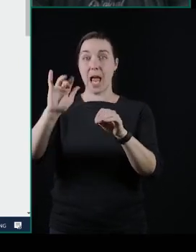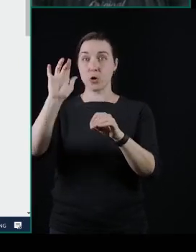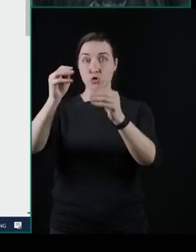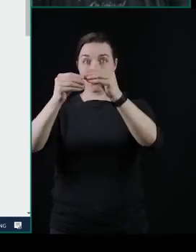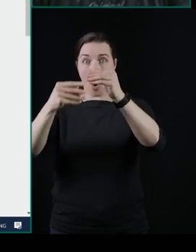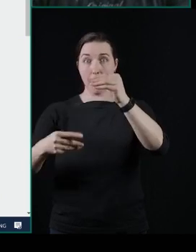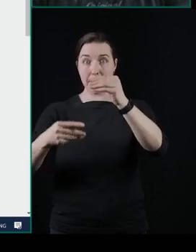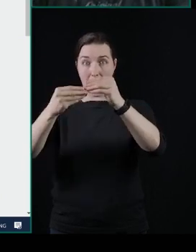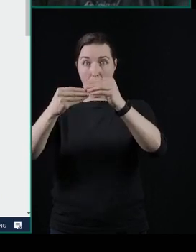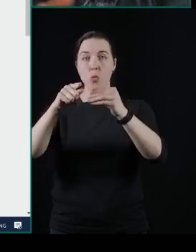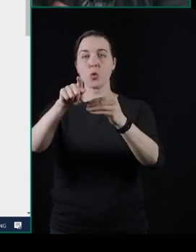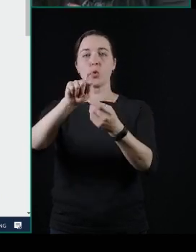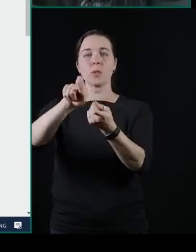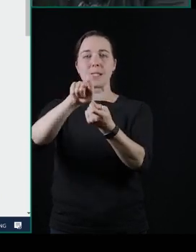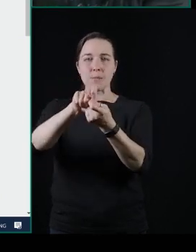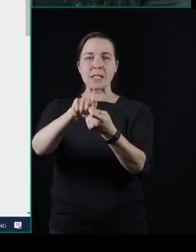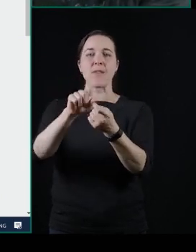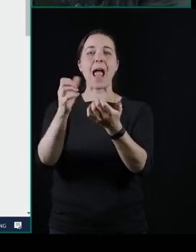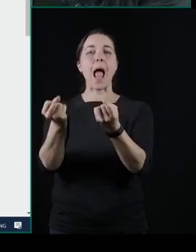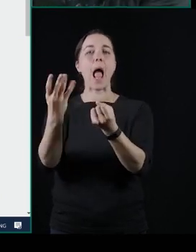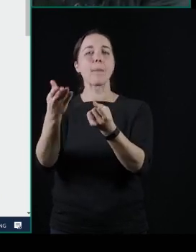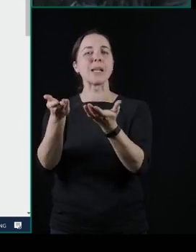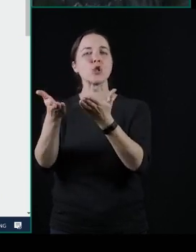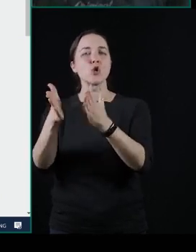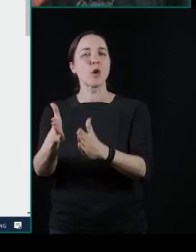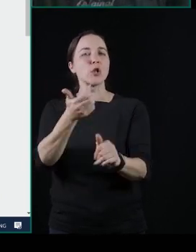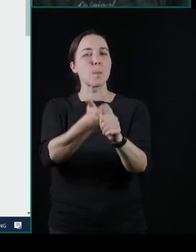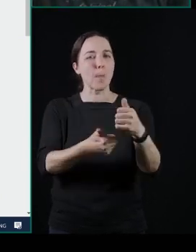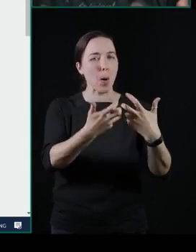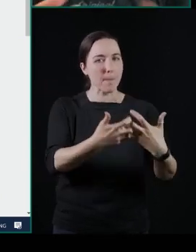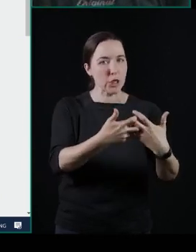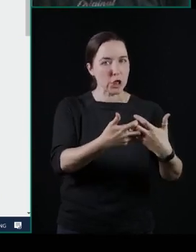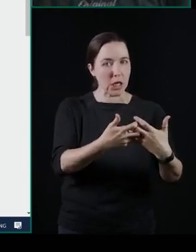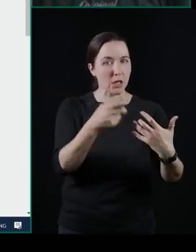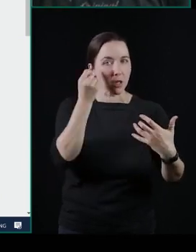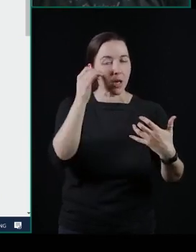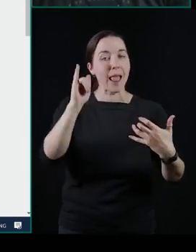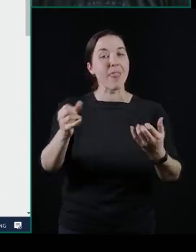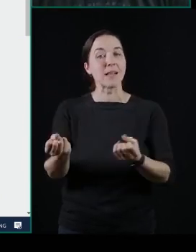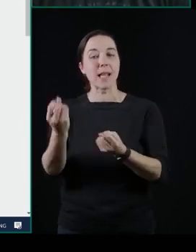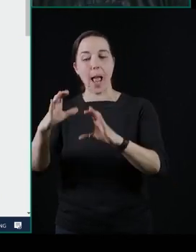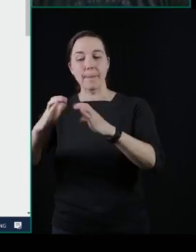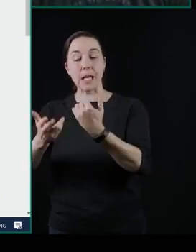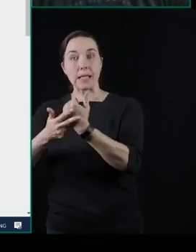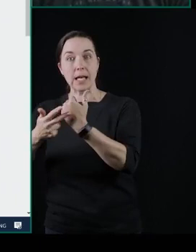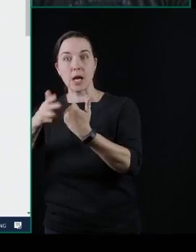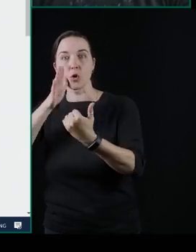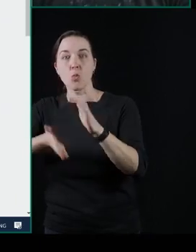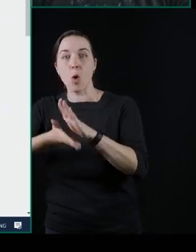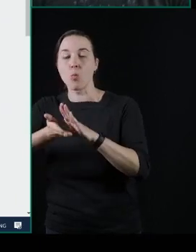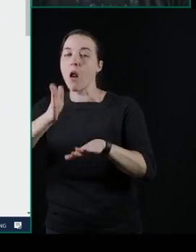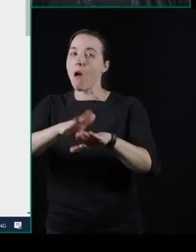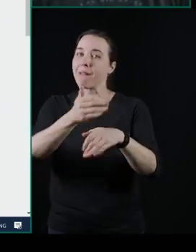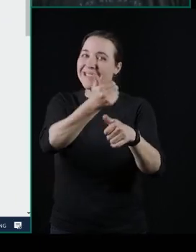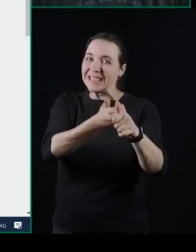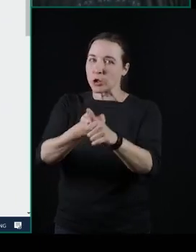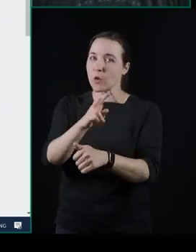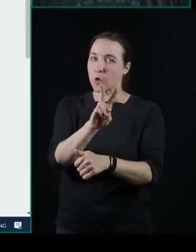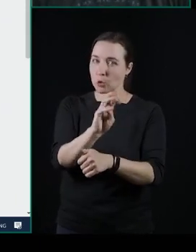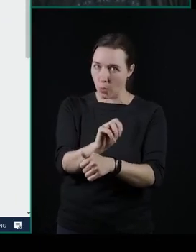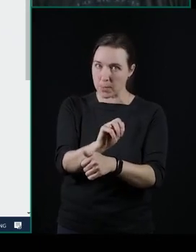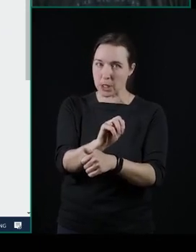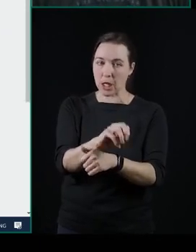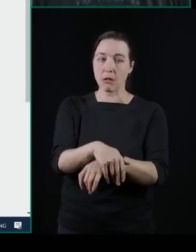drop down that we specify the number of servers per machine, right? This is essentially how many containers we want to run on each virtual